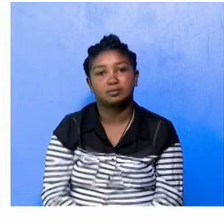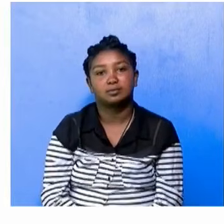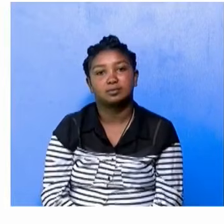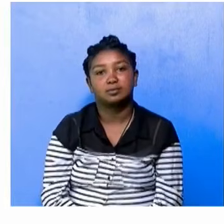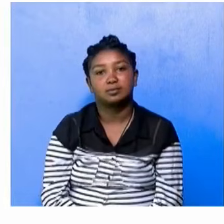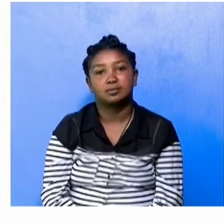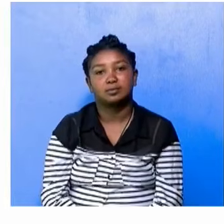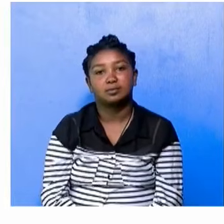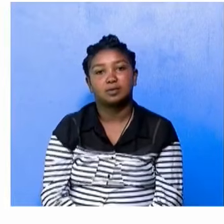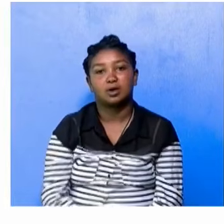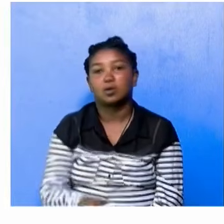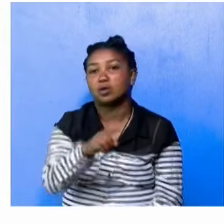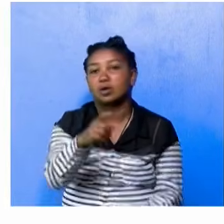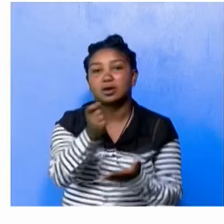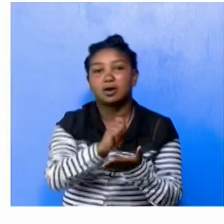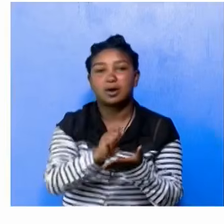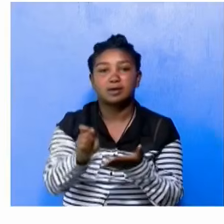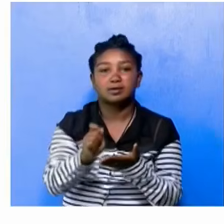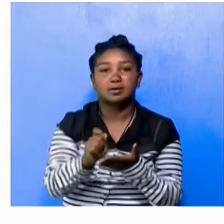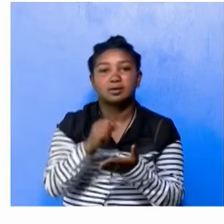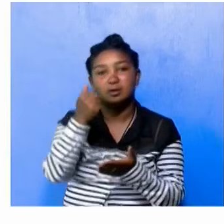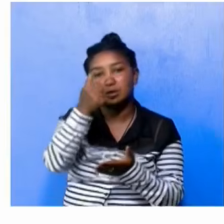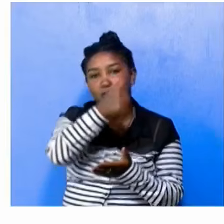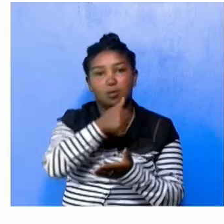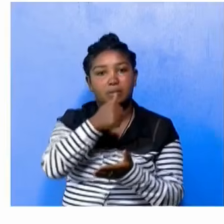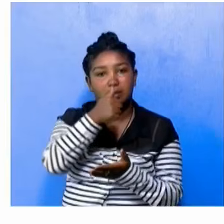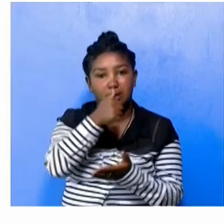And also you can write Ethiopia.